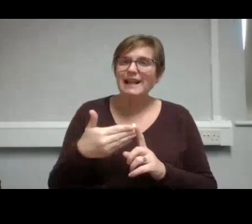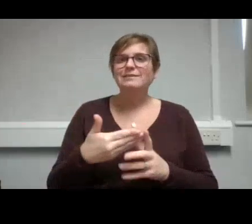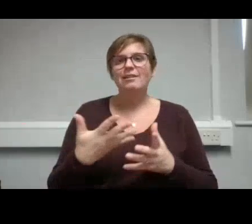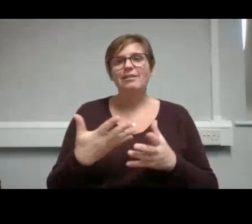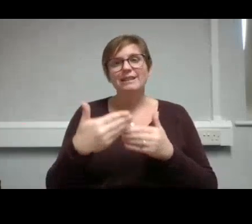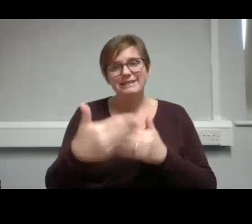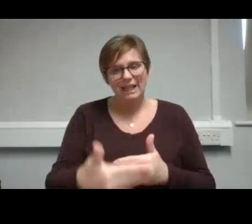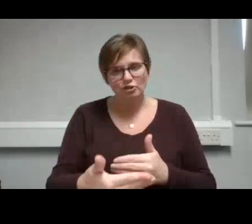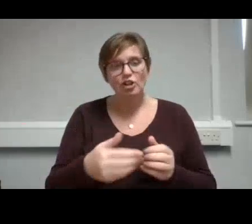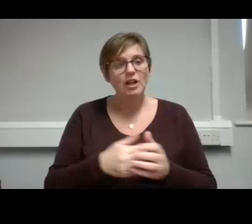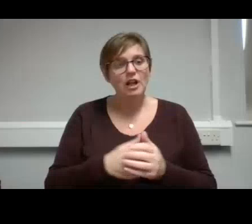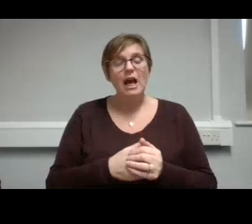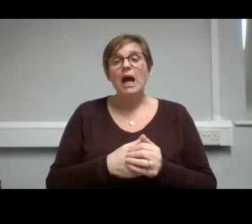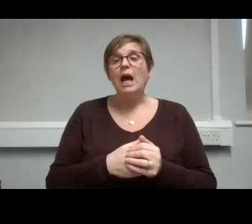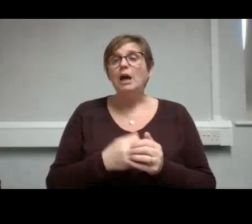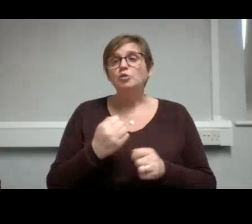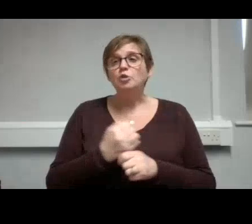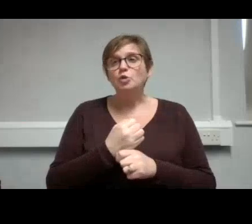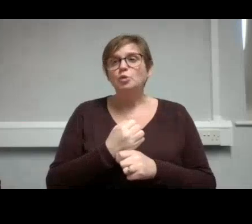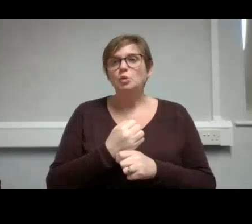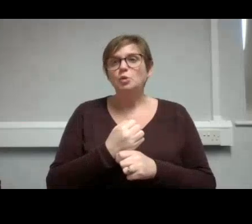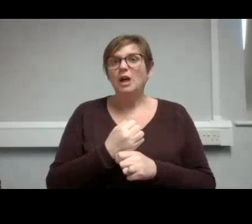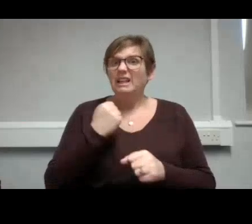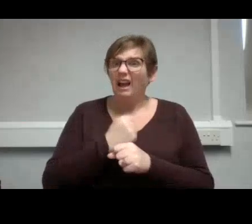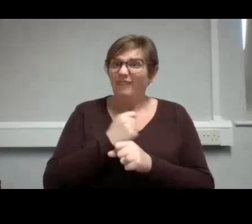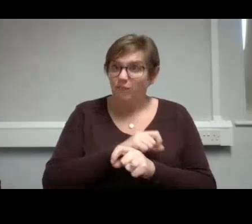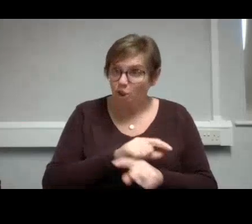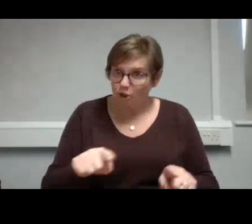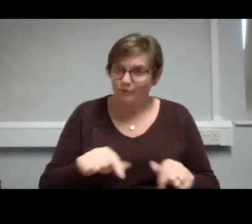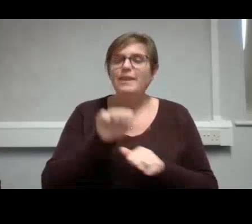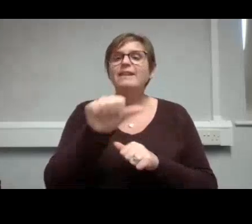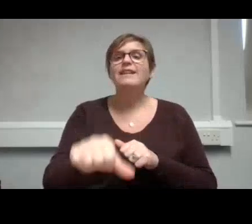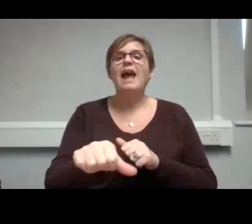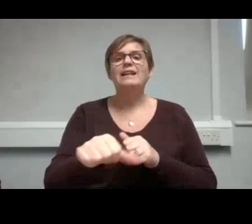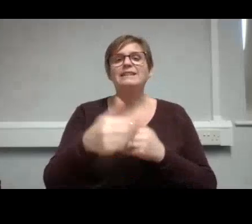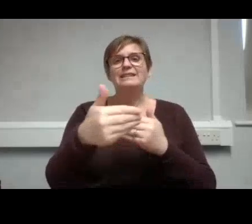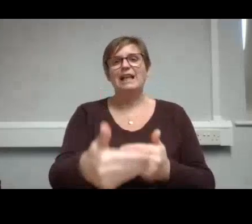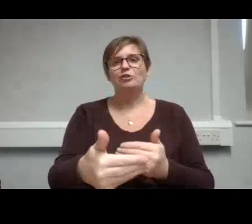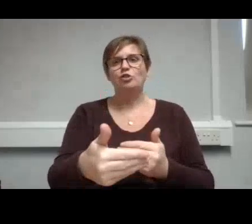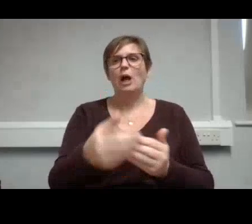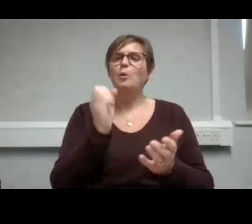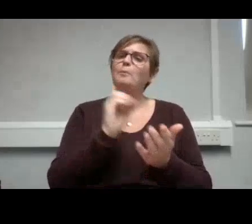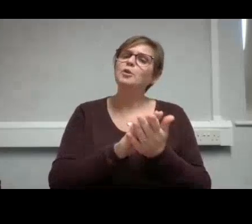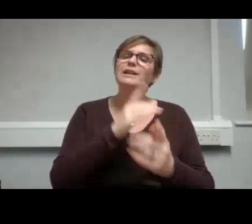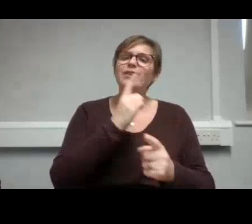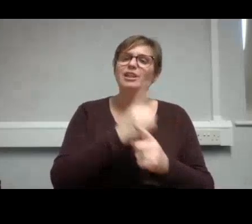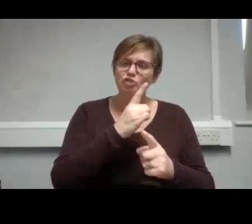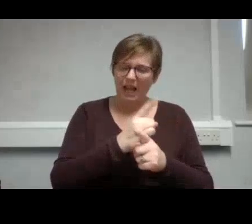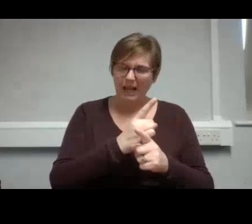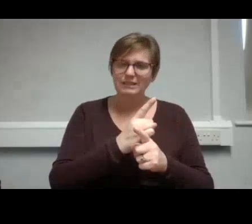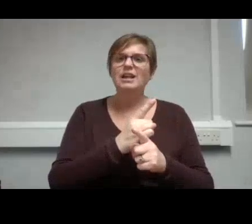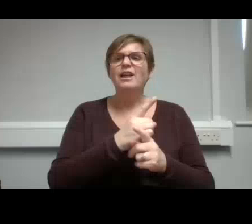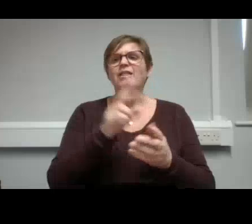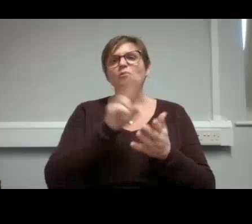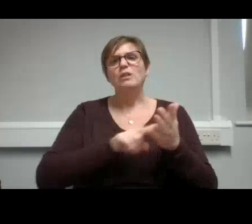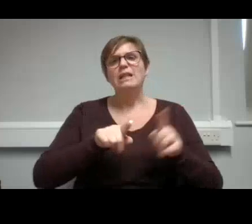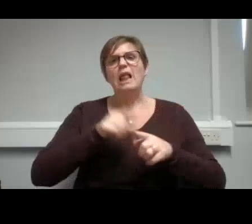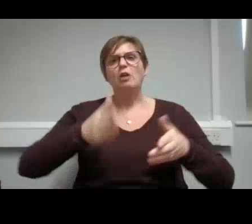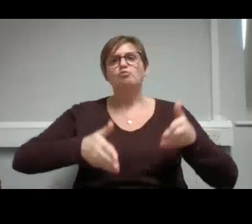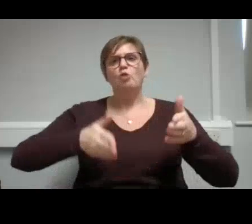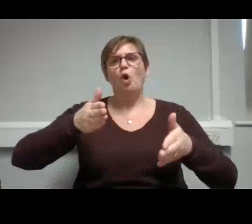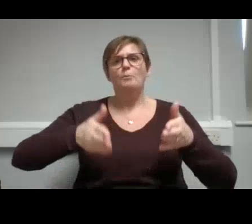session. I'm just going to do a shameless plug of the next session in the chat and then read it out like a robot,